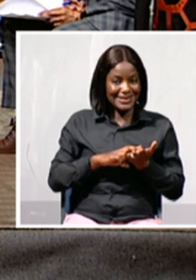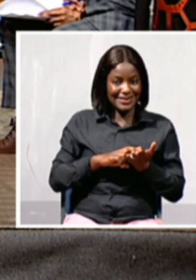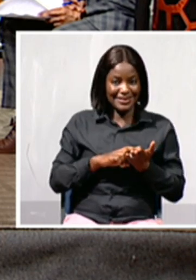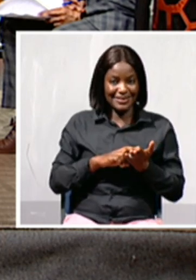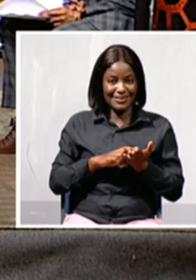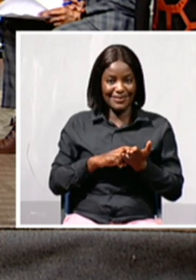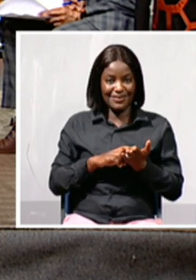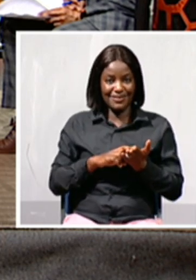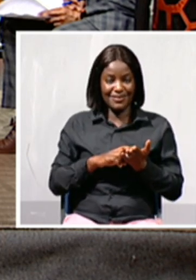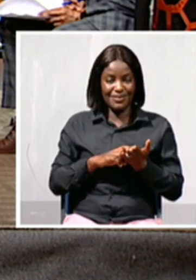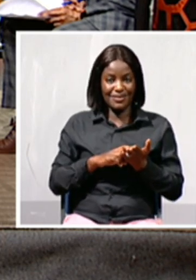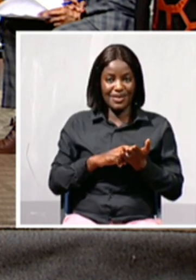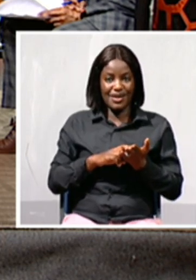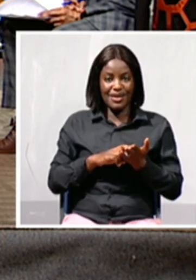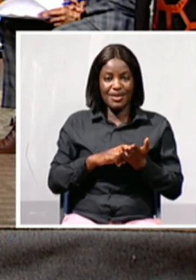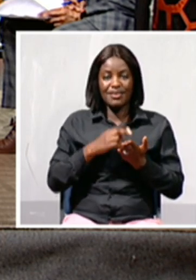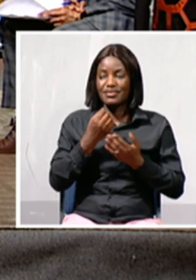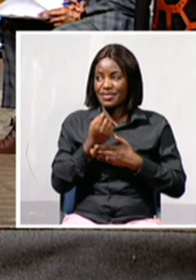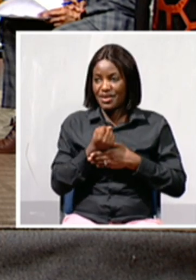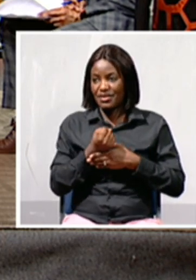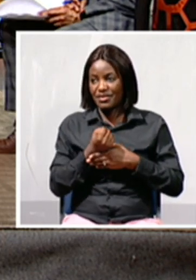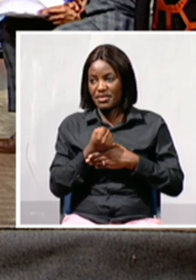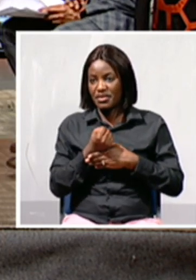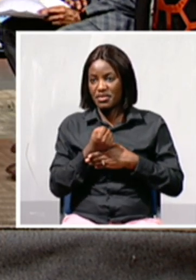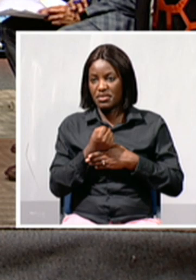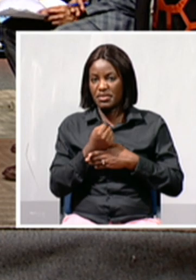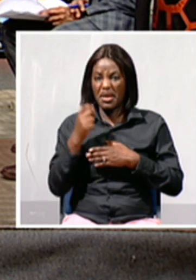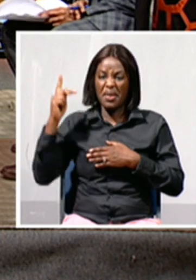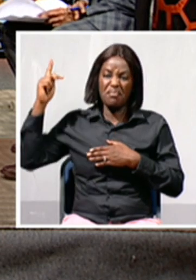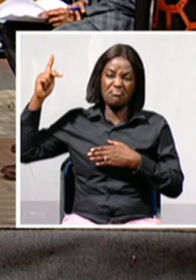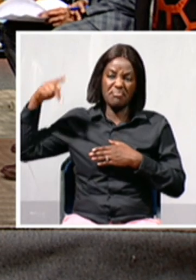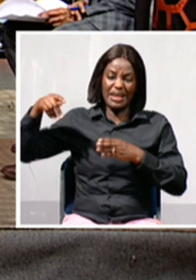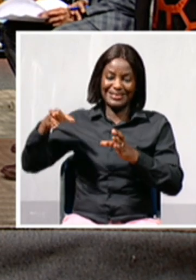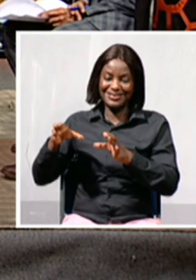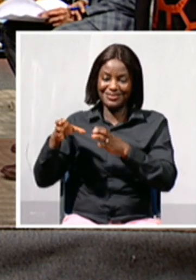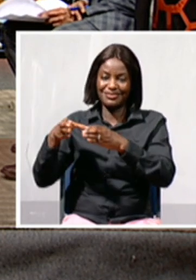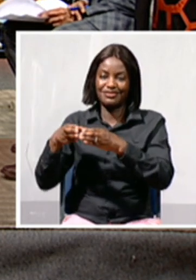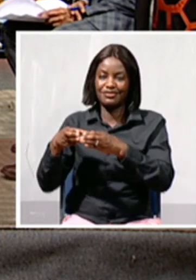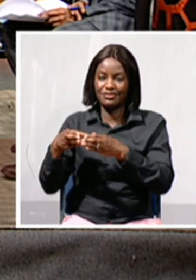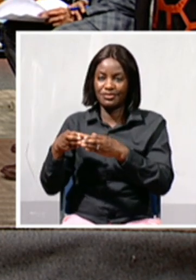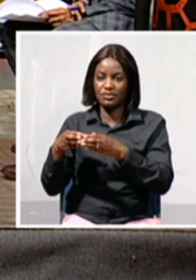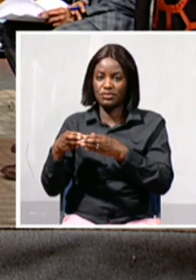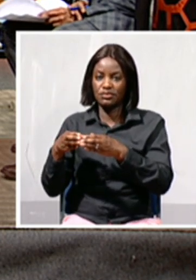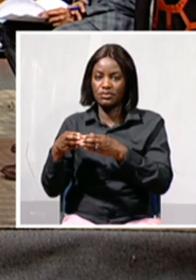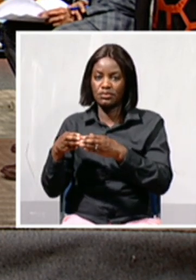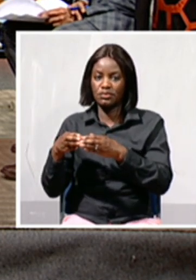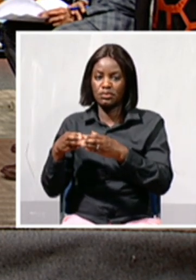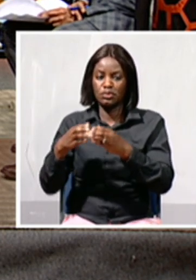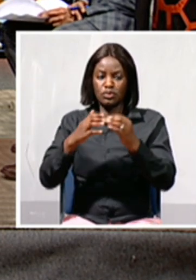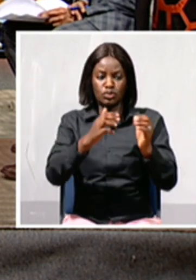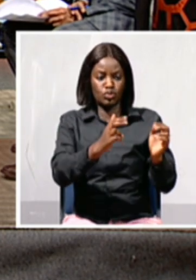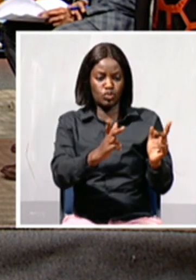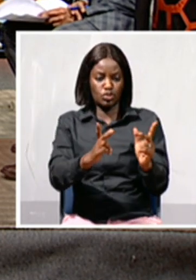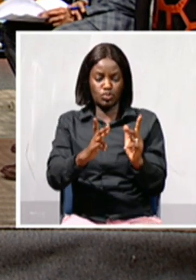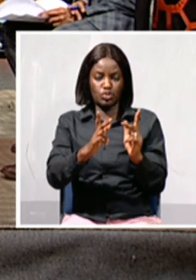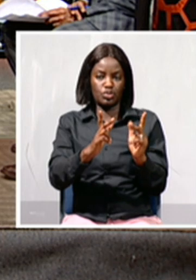So I think there is a lot of political fatigue whereby the voters, they are not willing to